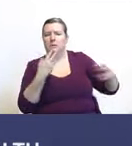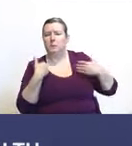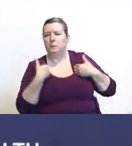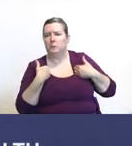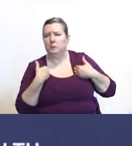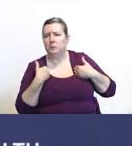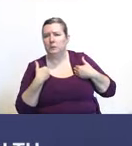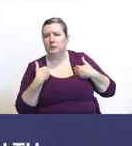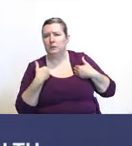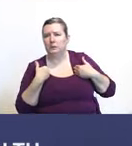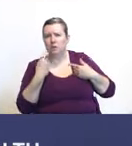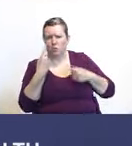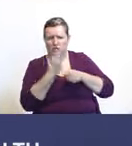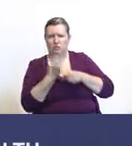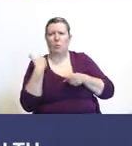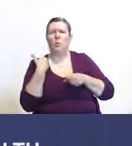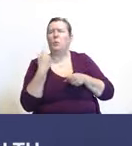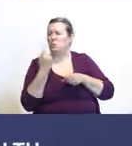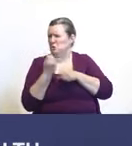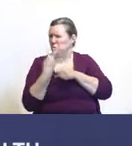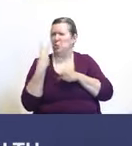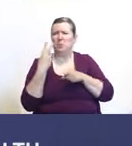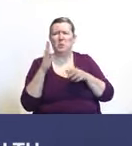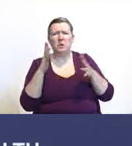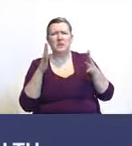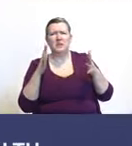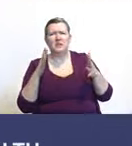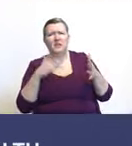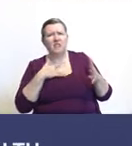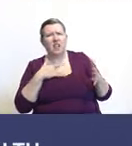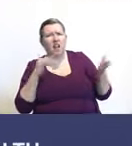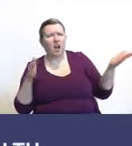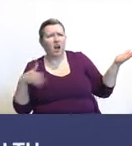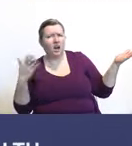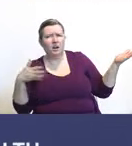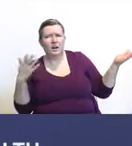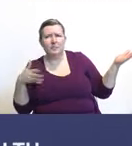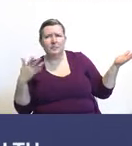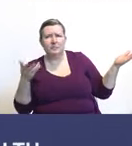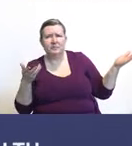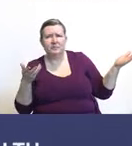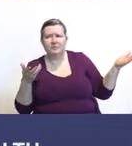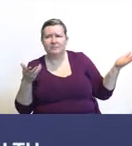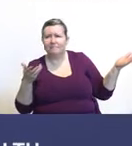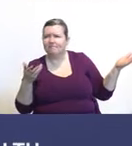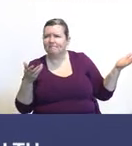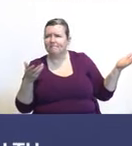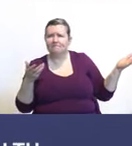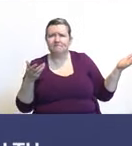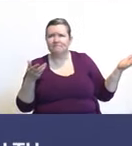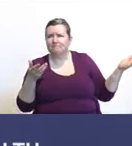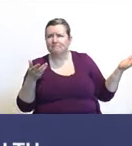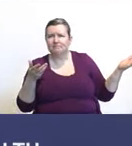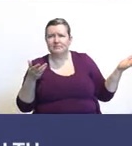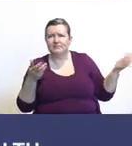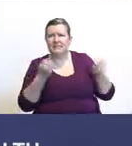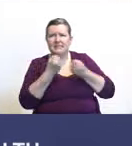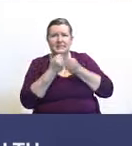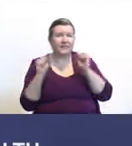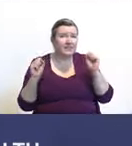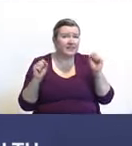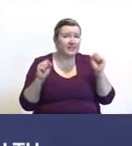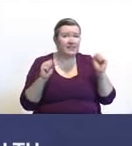so ago. And also, how do you feel about the statement about safety and not being